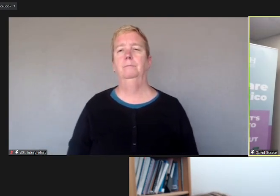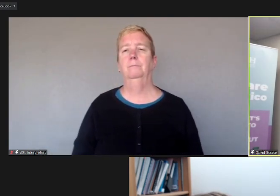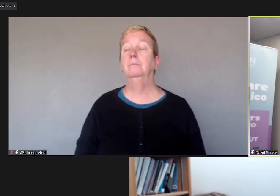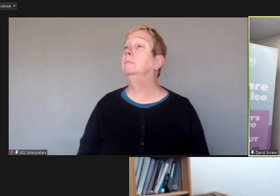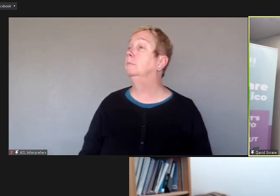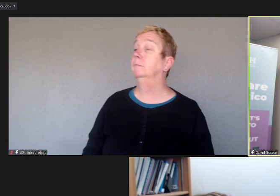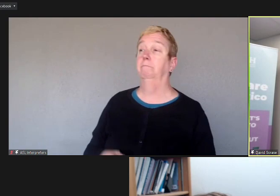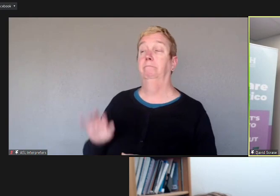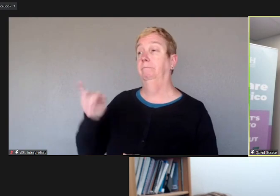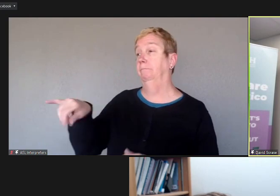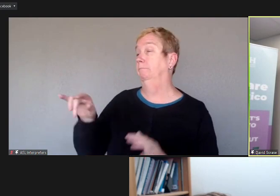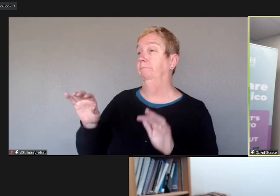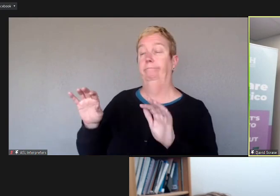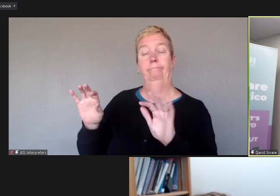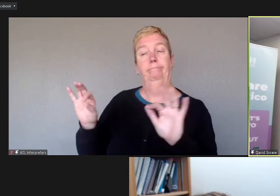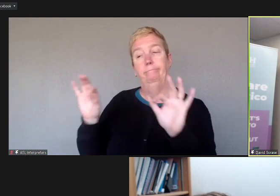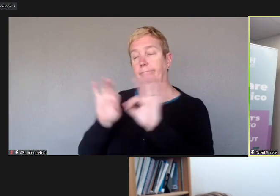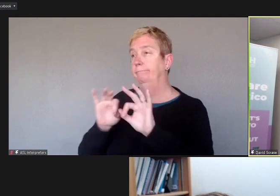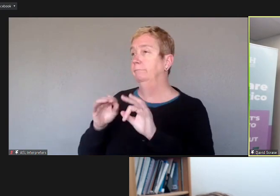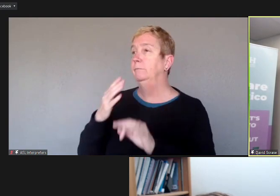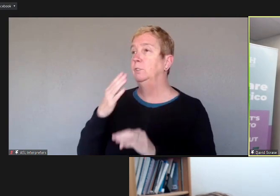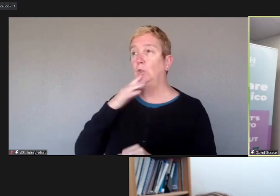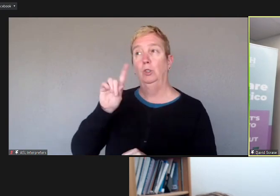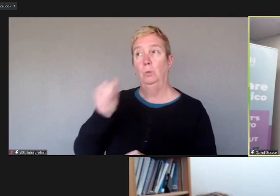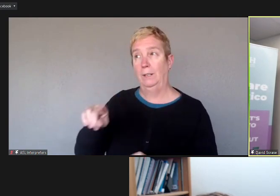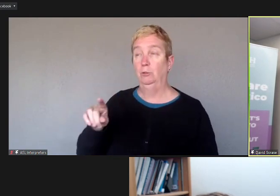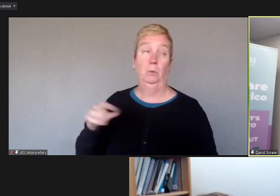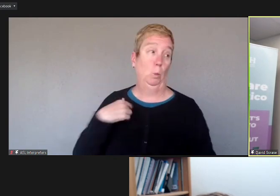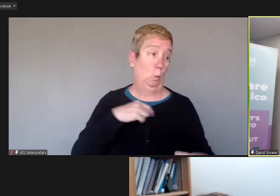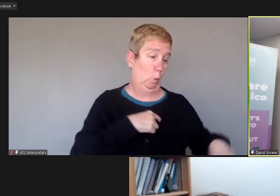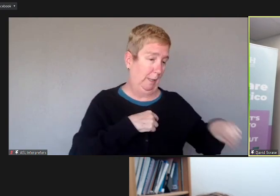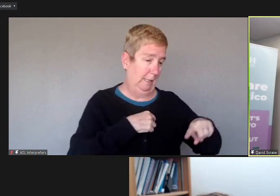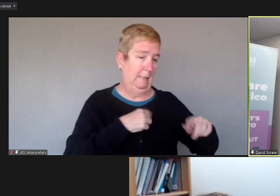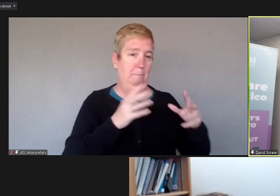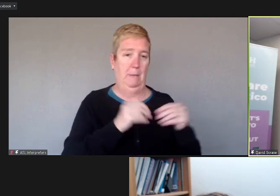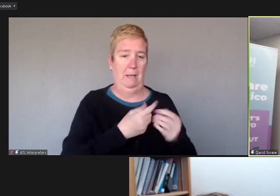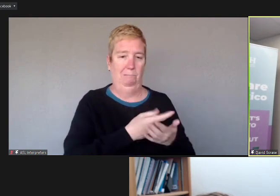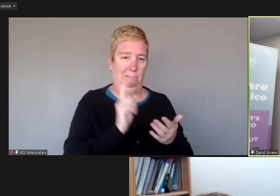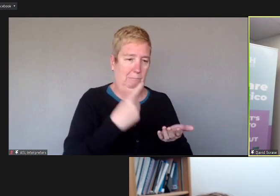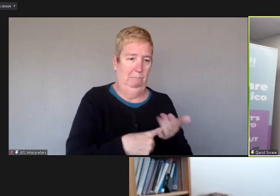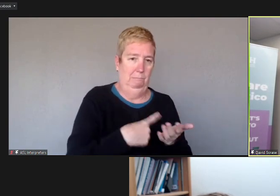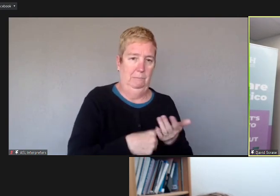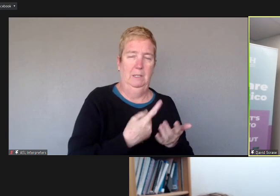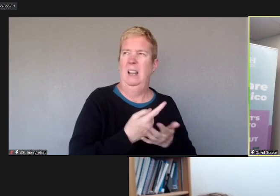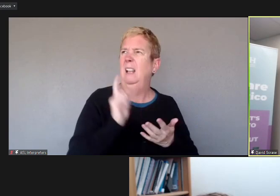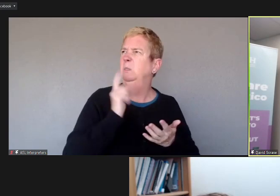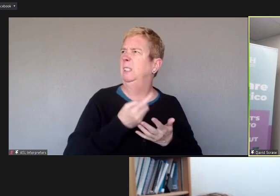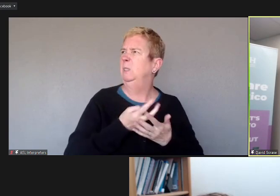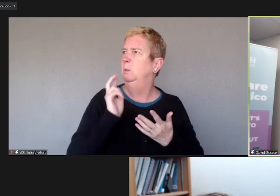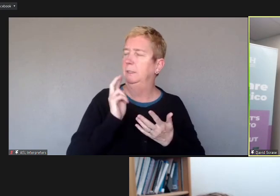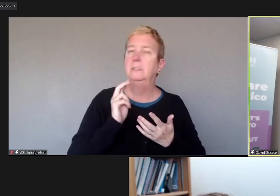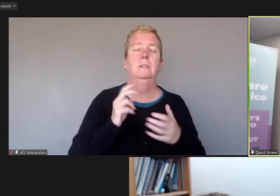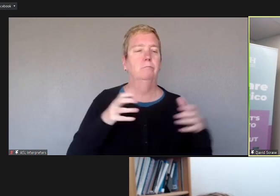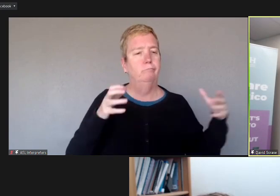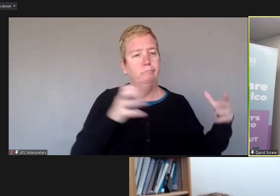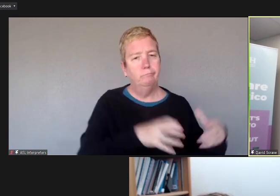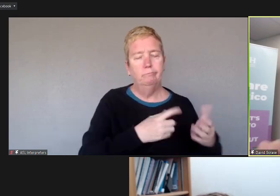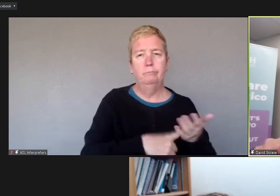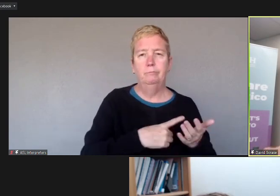It's a really, really good question. We had a little debate about this last week or the week before.